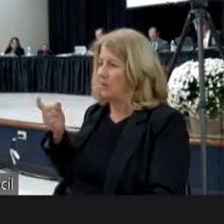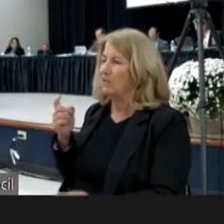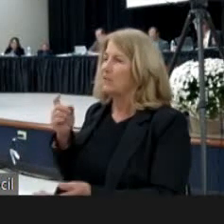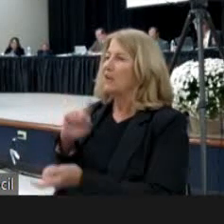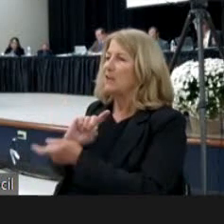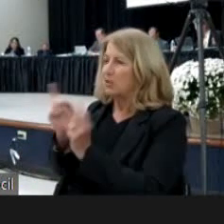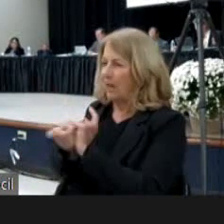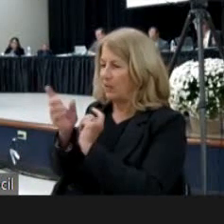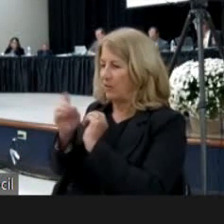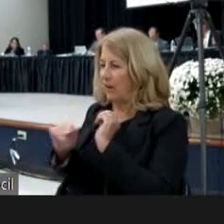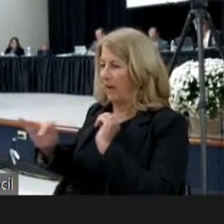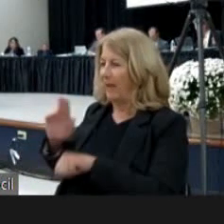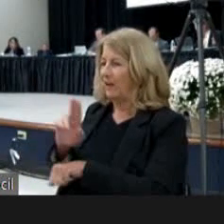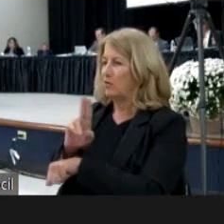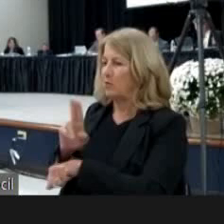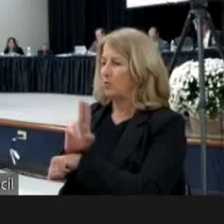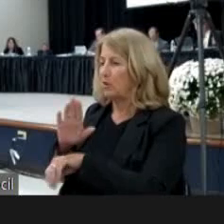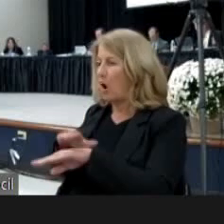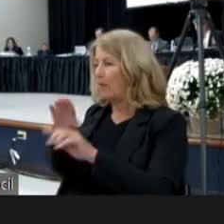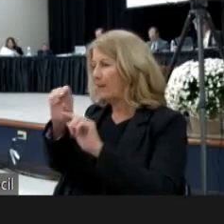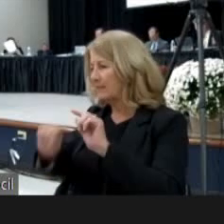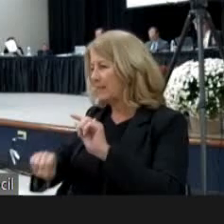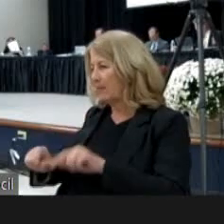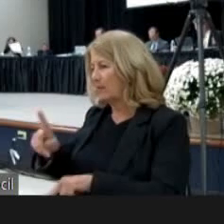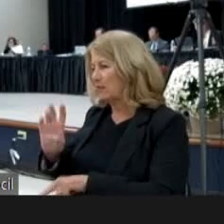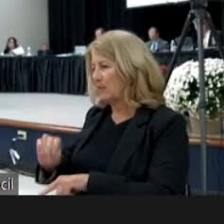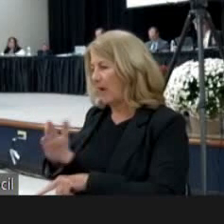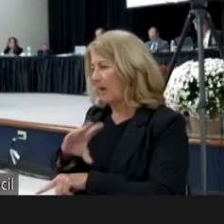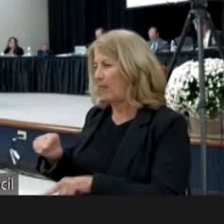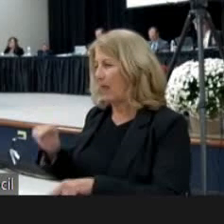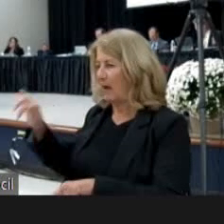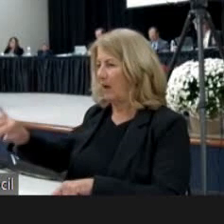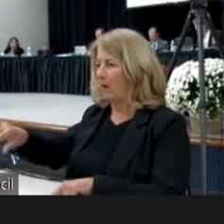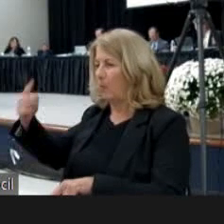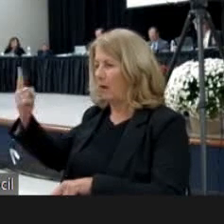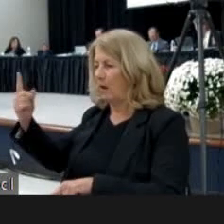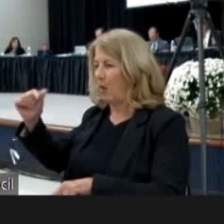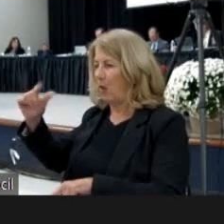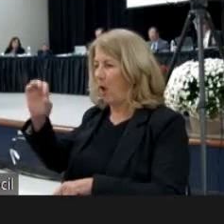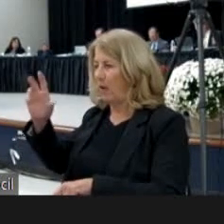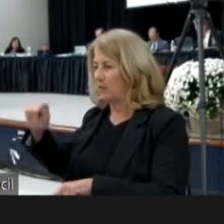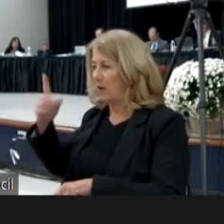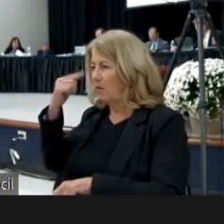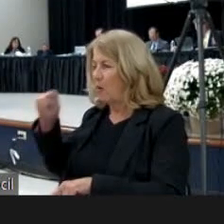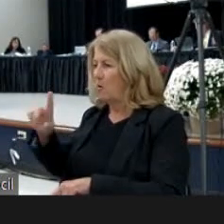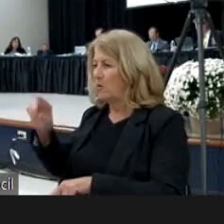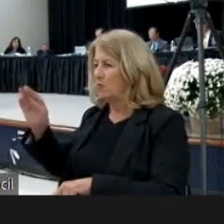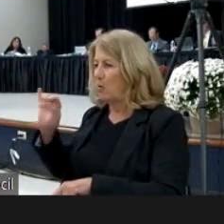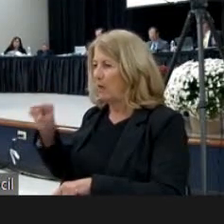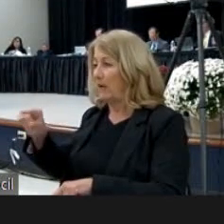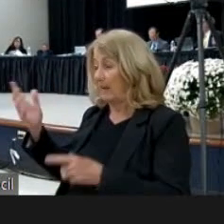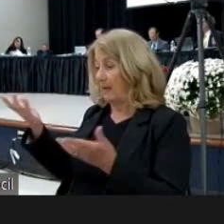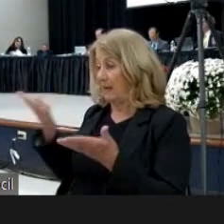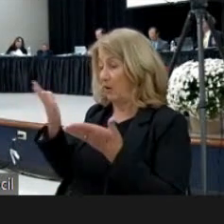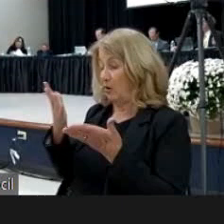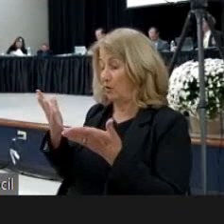designation on the southern side of the block, and then that one lot for zoning. Here's the subject property,